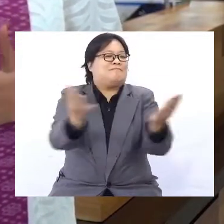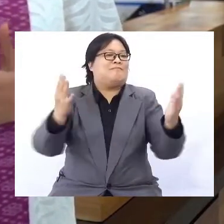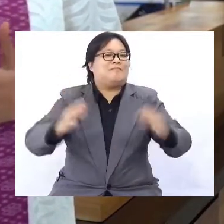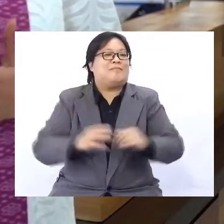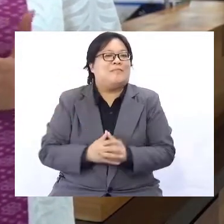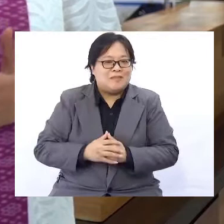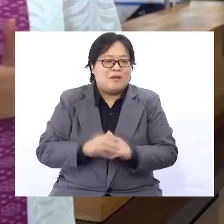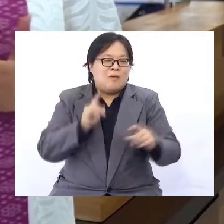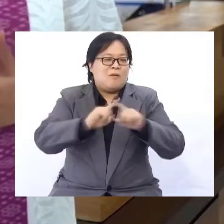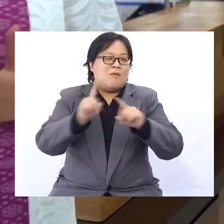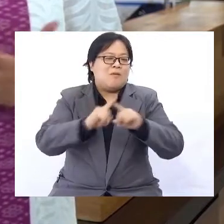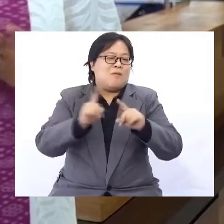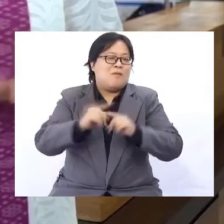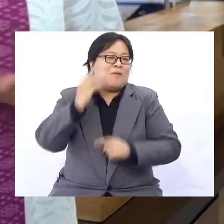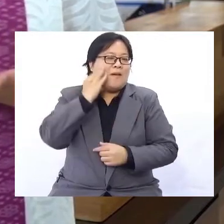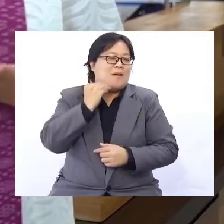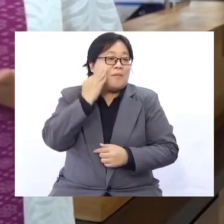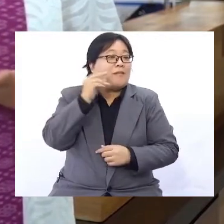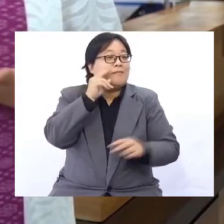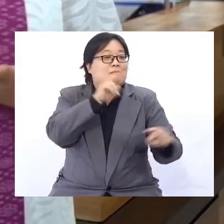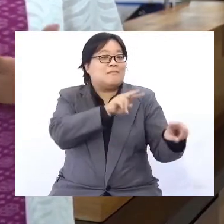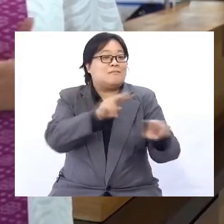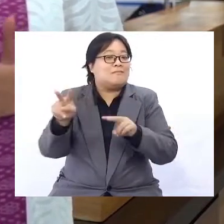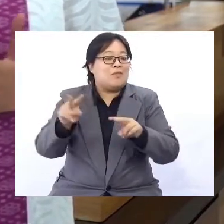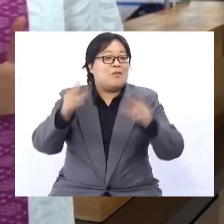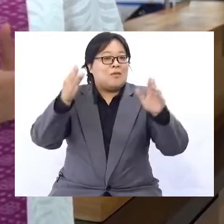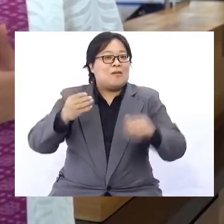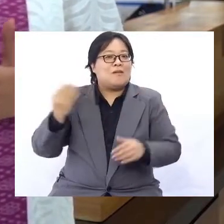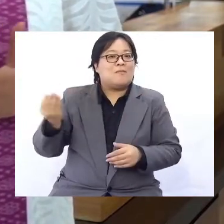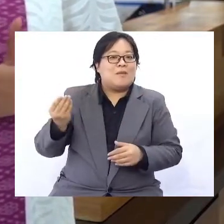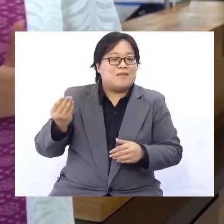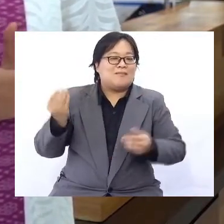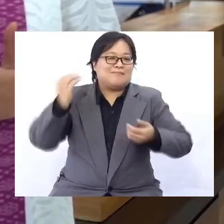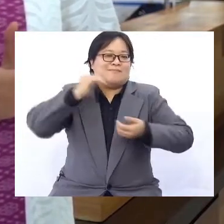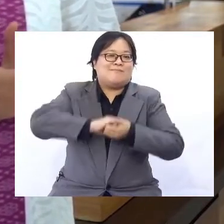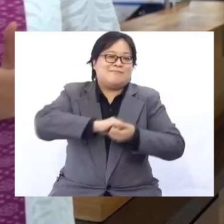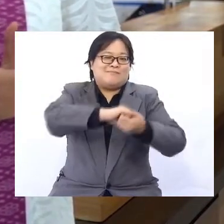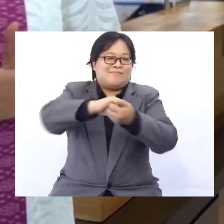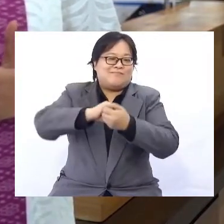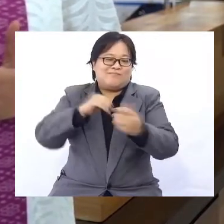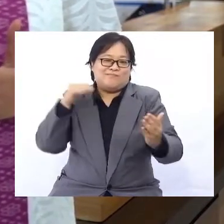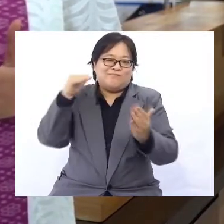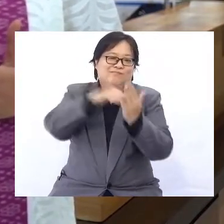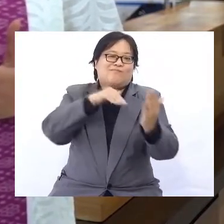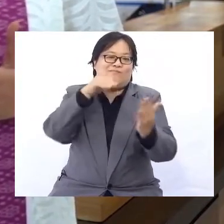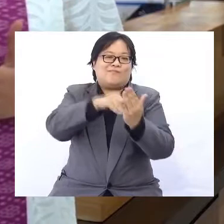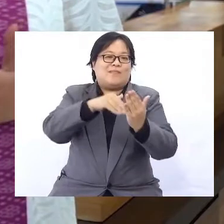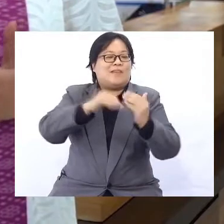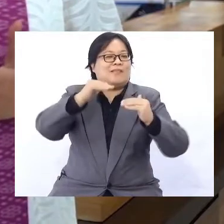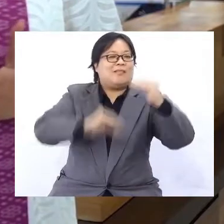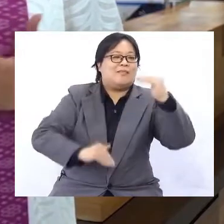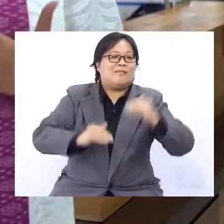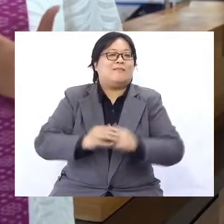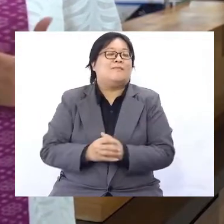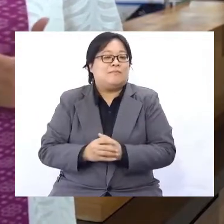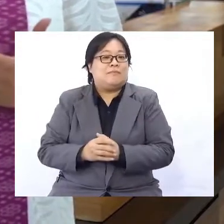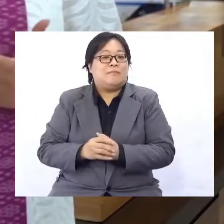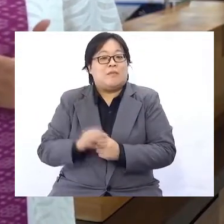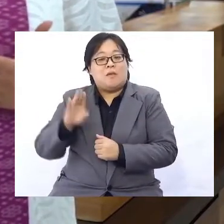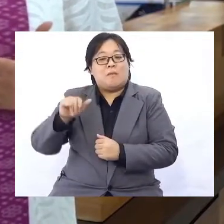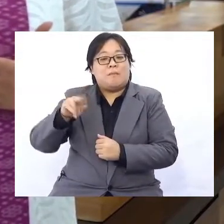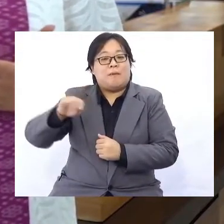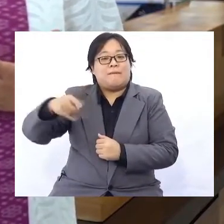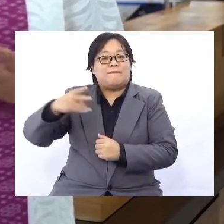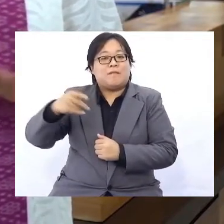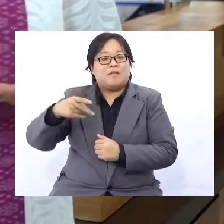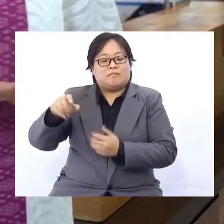field experience and from witnessing ordinary people unite against inequality. Ben has recently authored a seminal